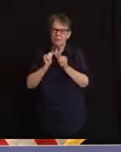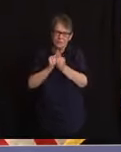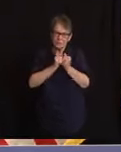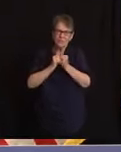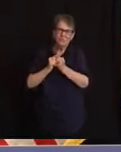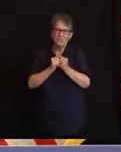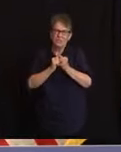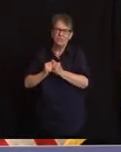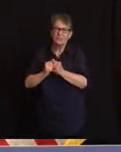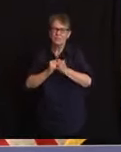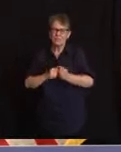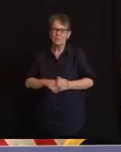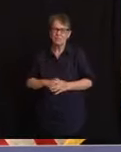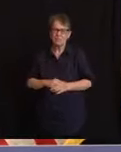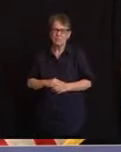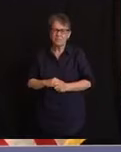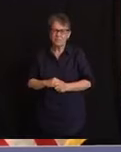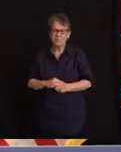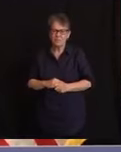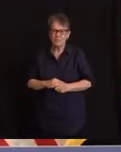in the system is